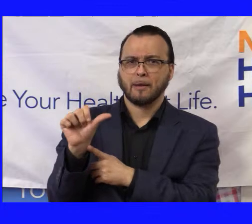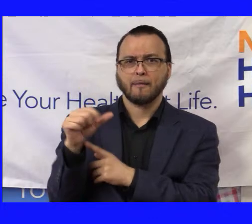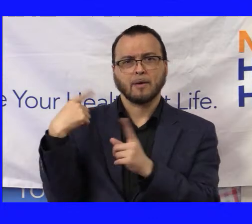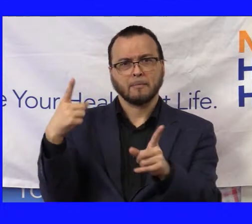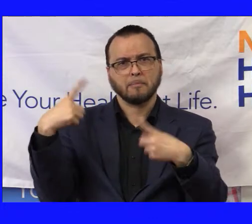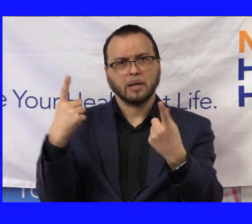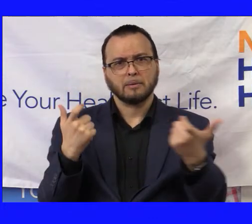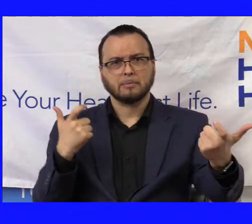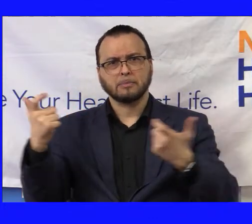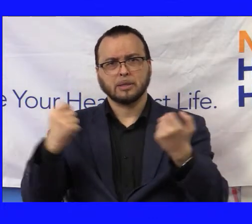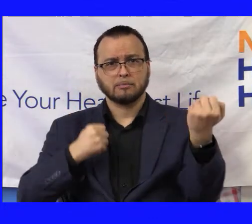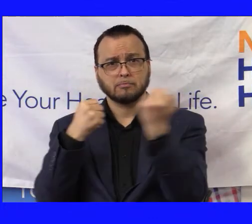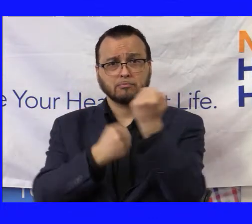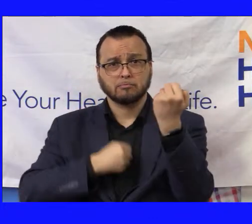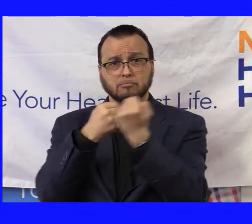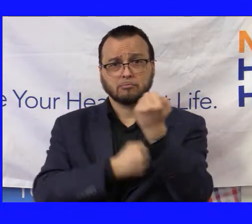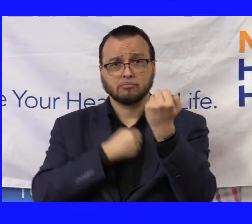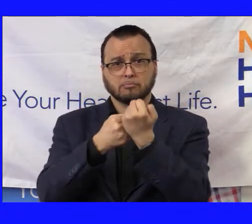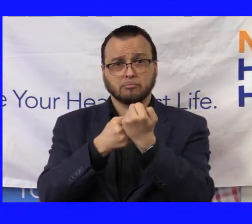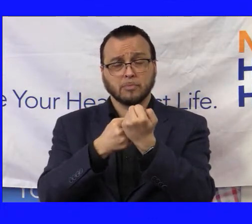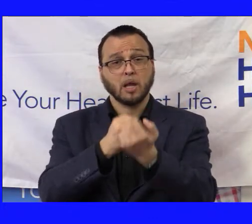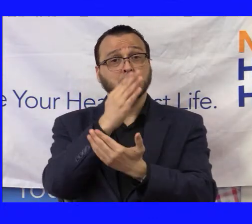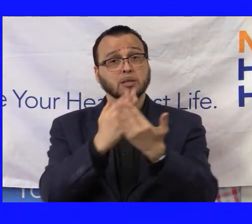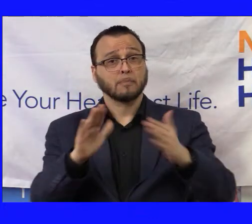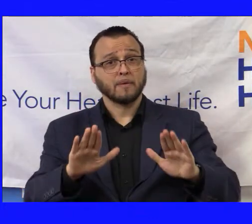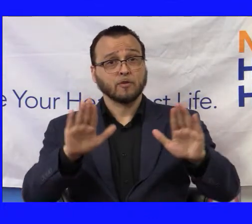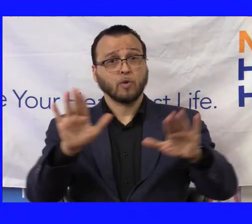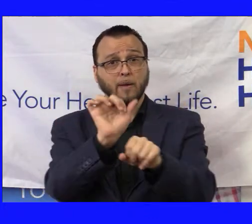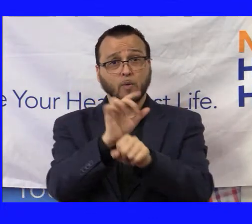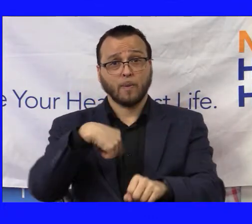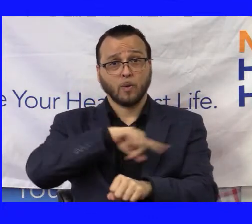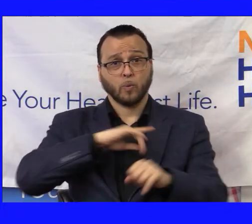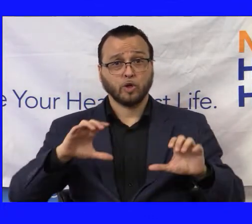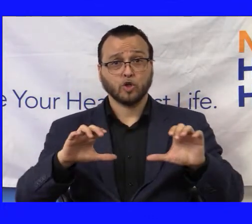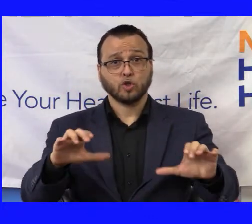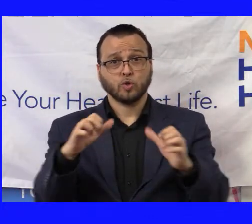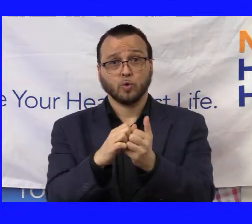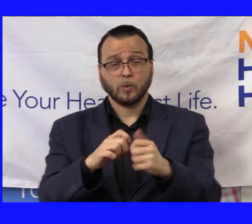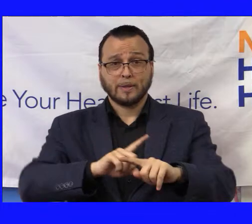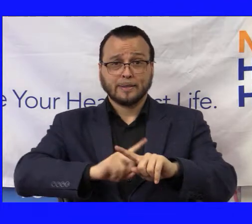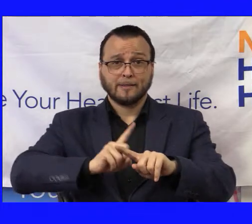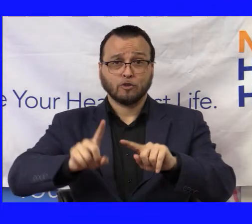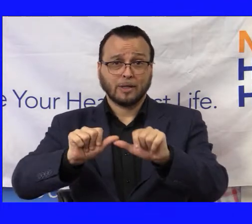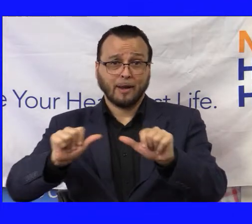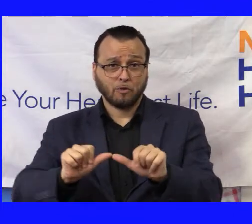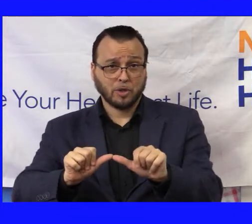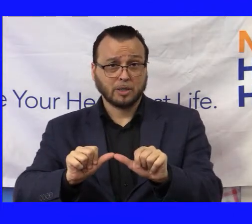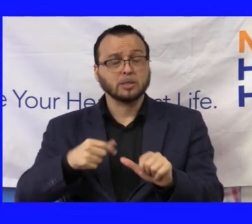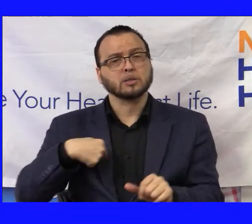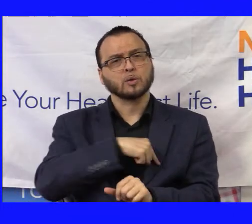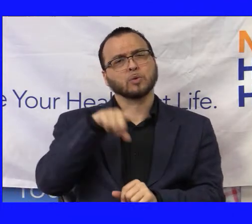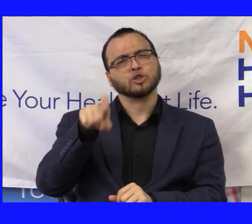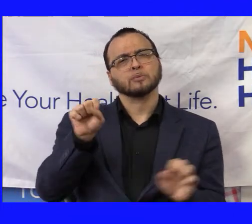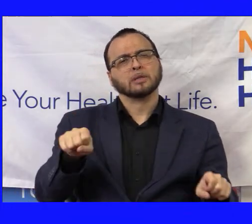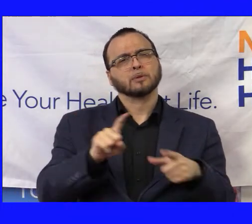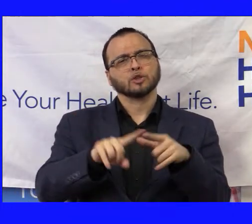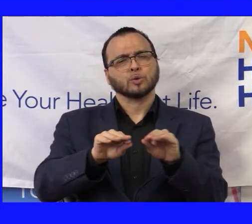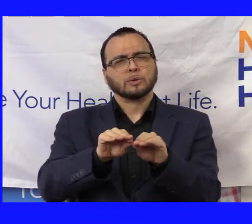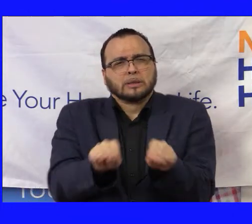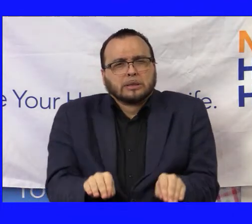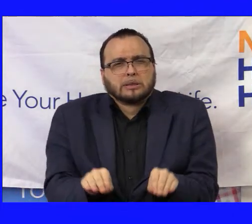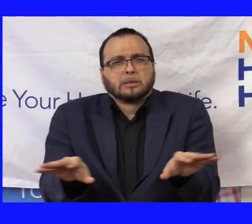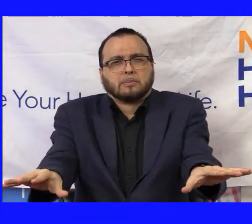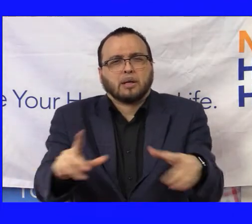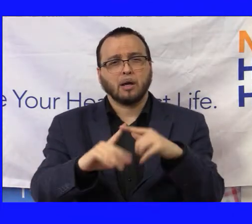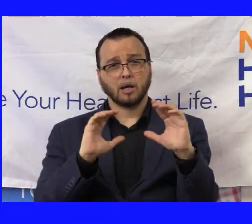proponent that some of the great work that we do in different areas, we should be able to disseminate it and